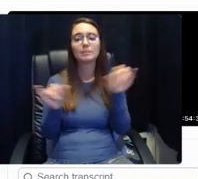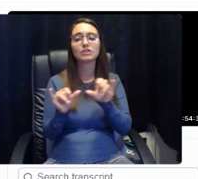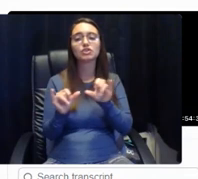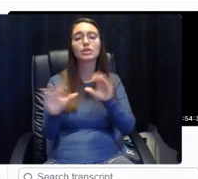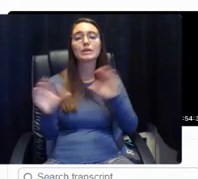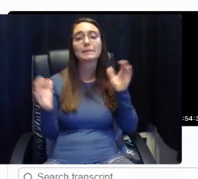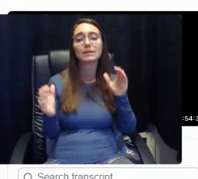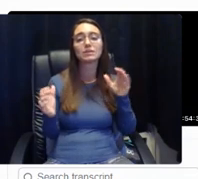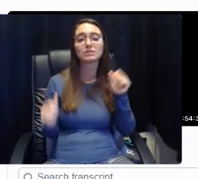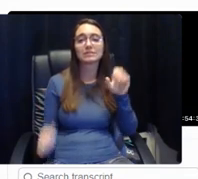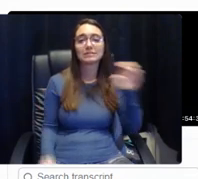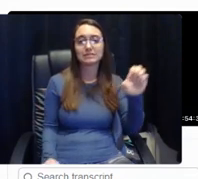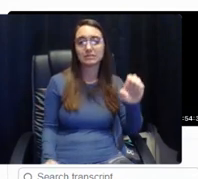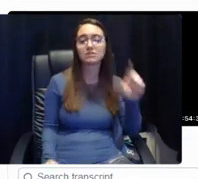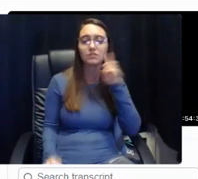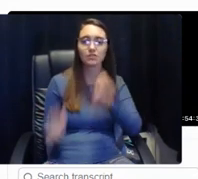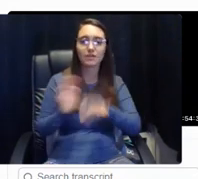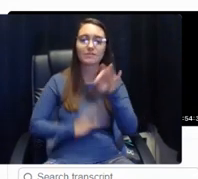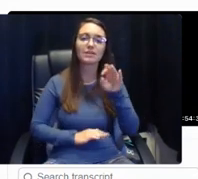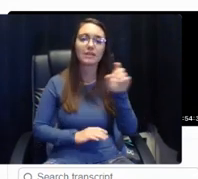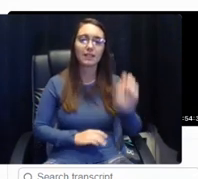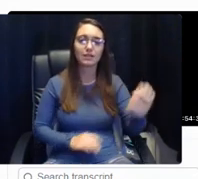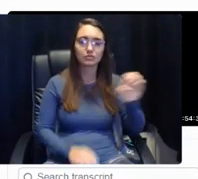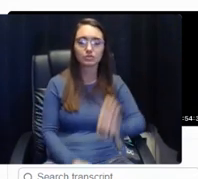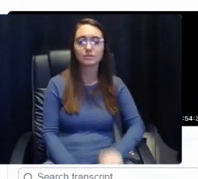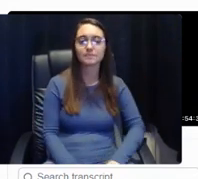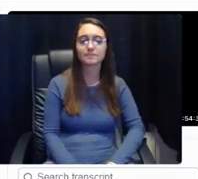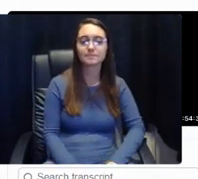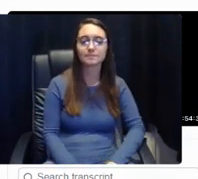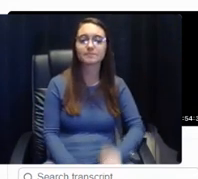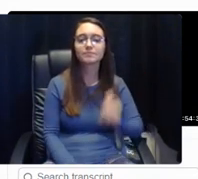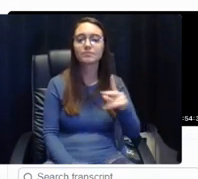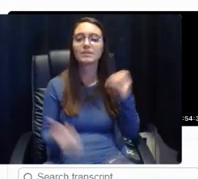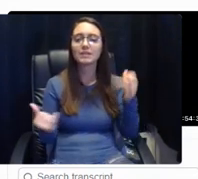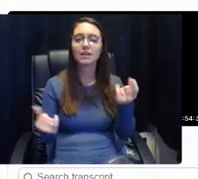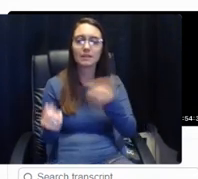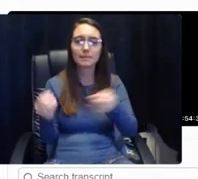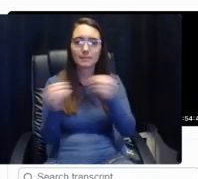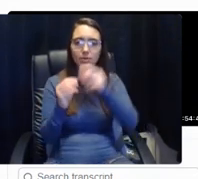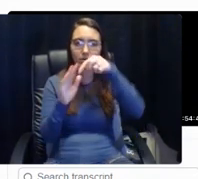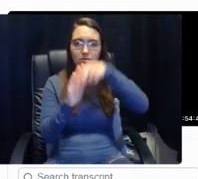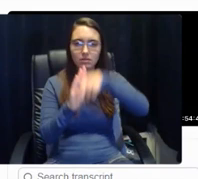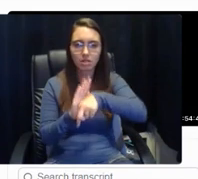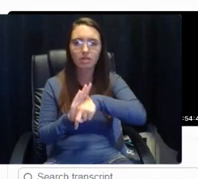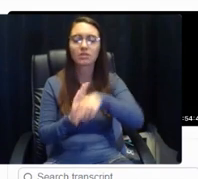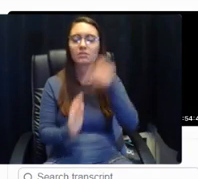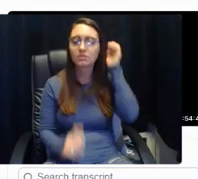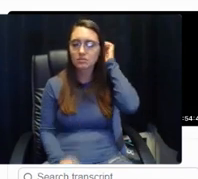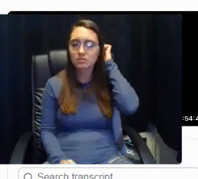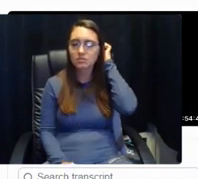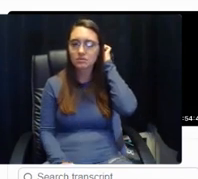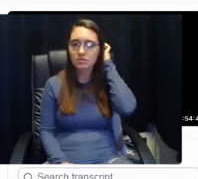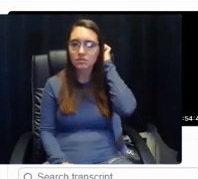electrode. Okay, now let's go a bit further here now. So